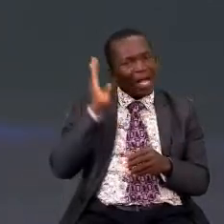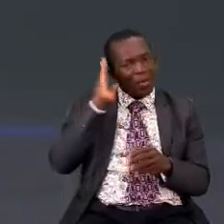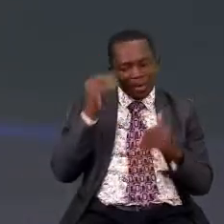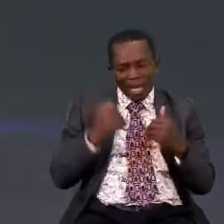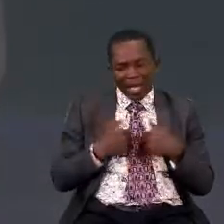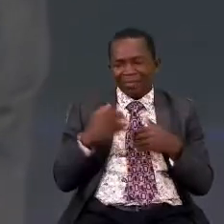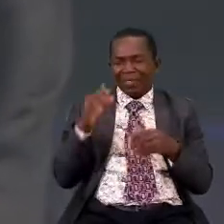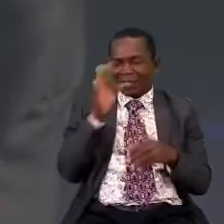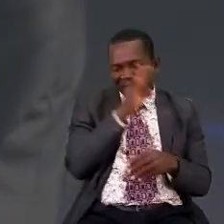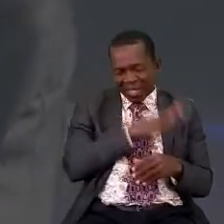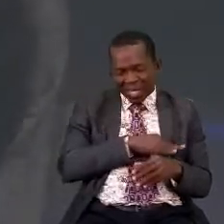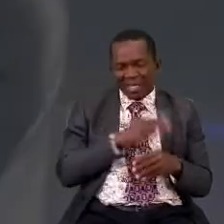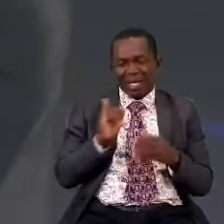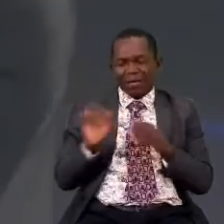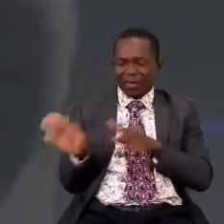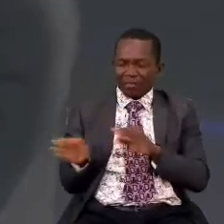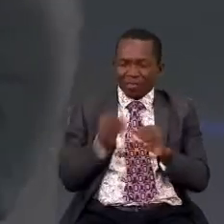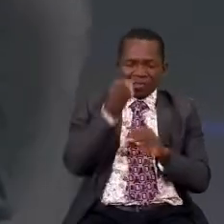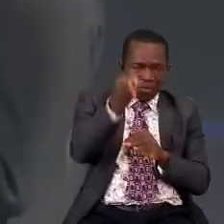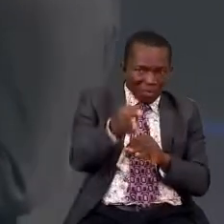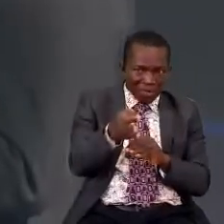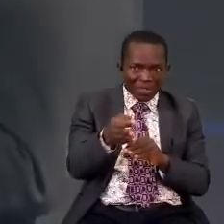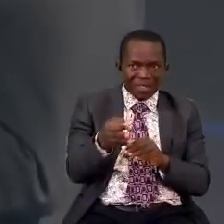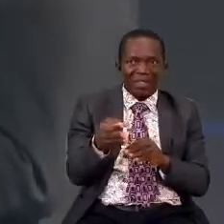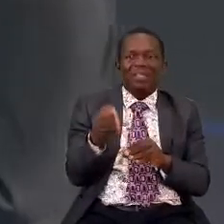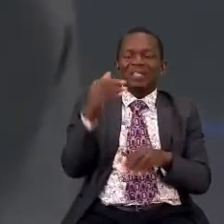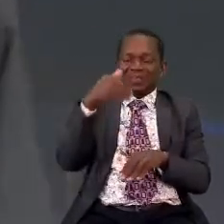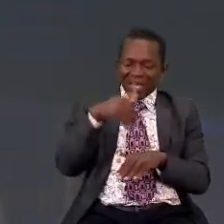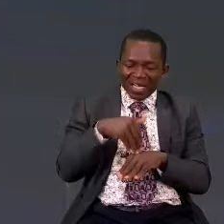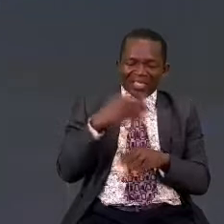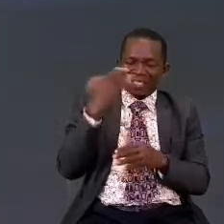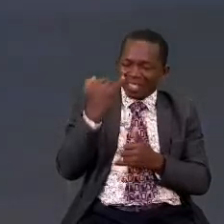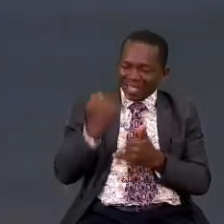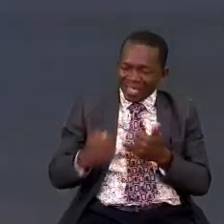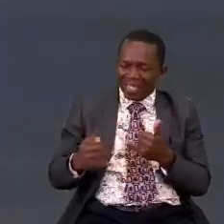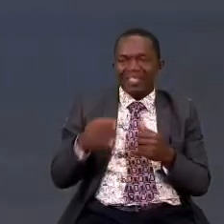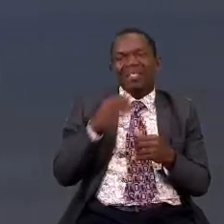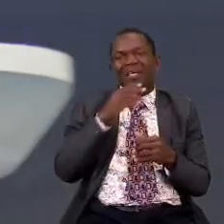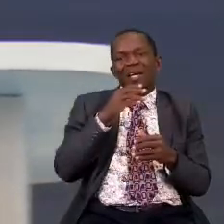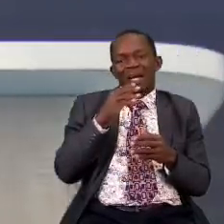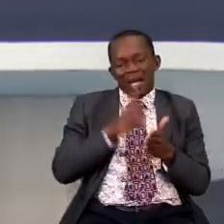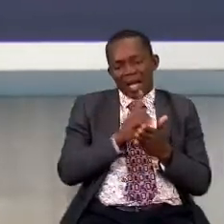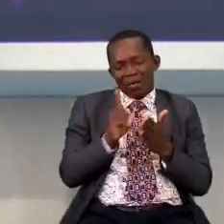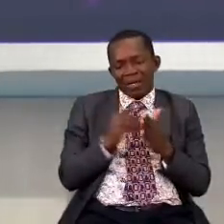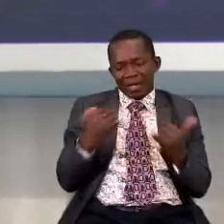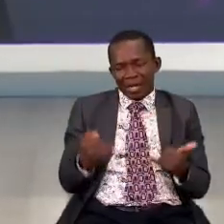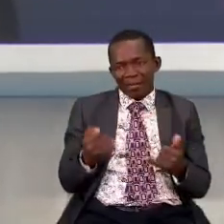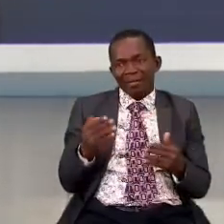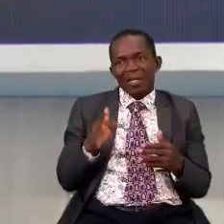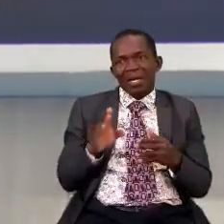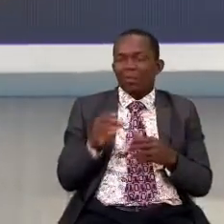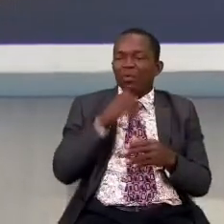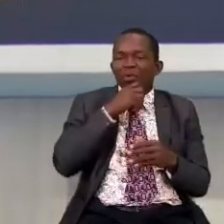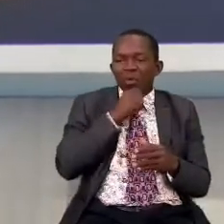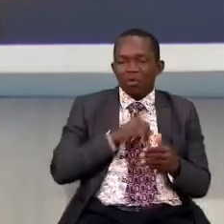ministry, and then I've carried on this way, and see what is happening now. If you will believe that God is able,